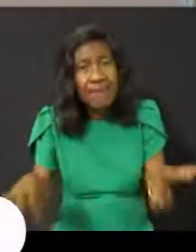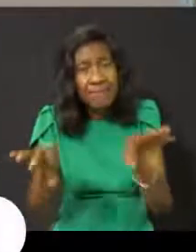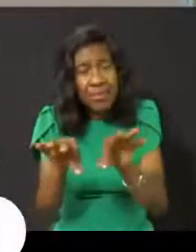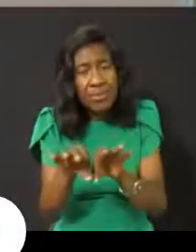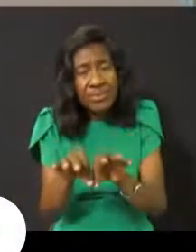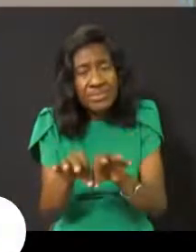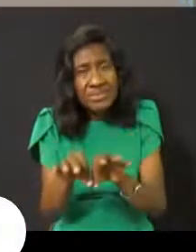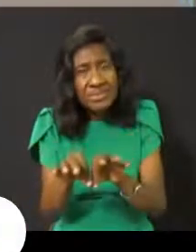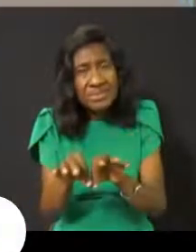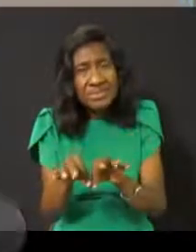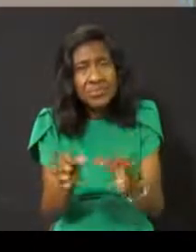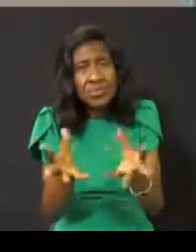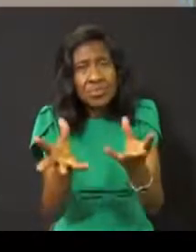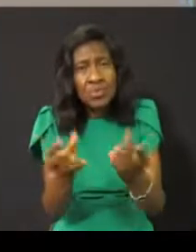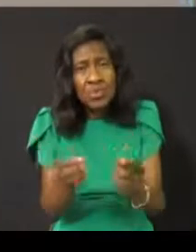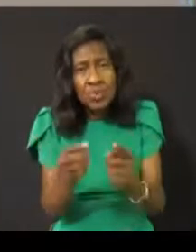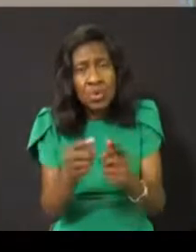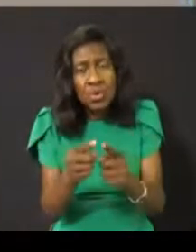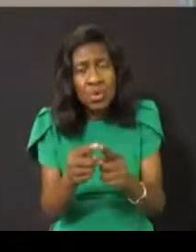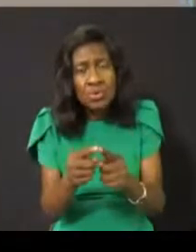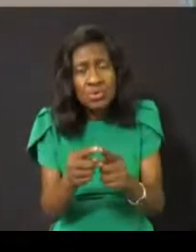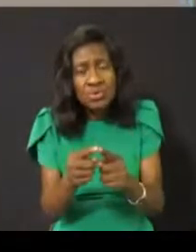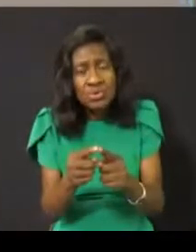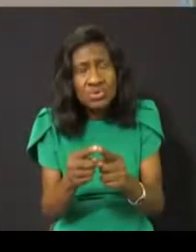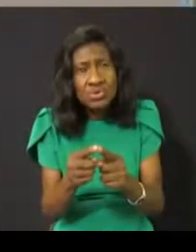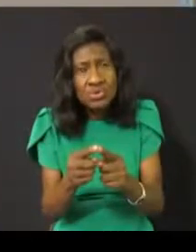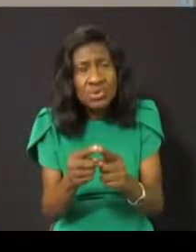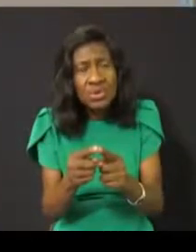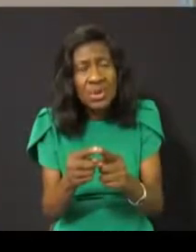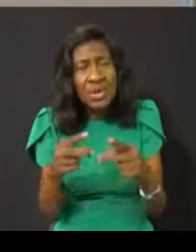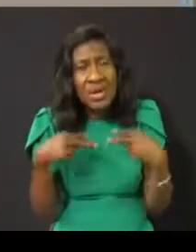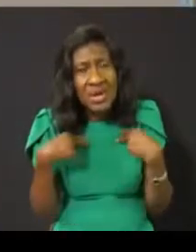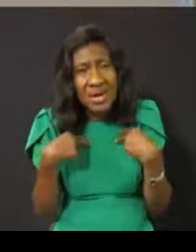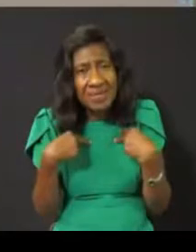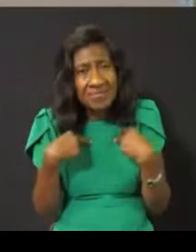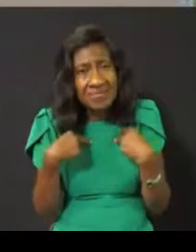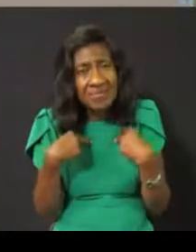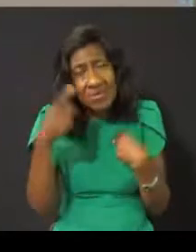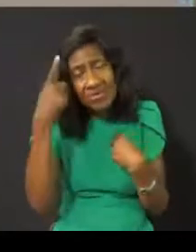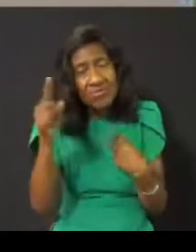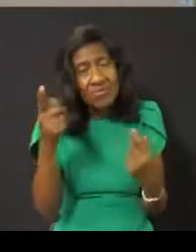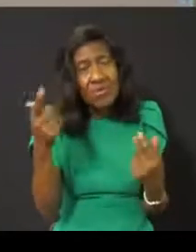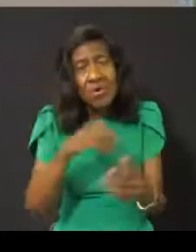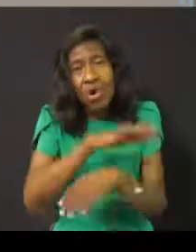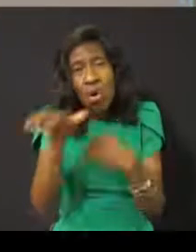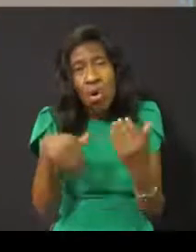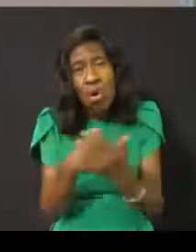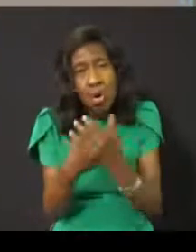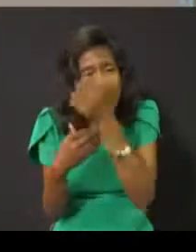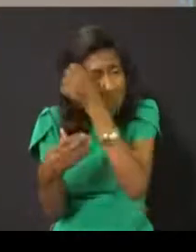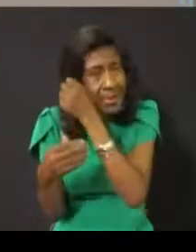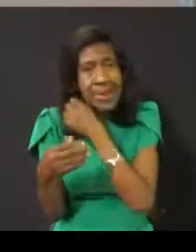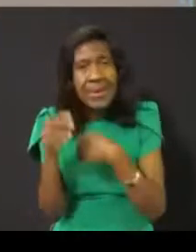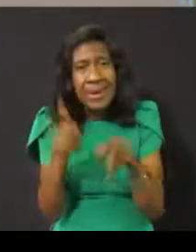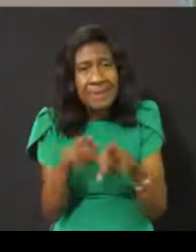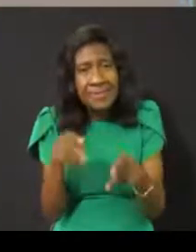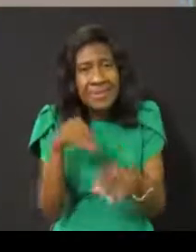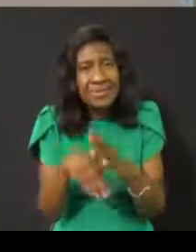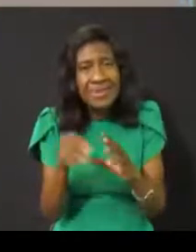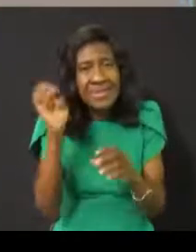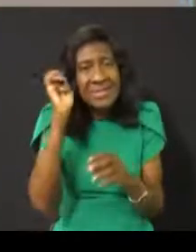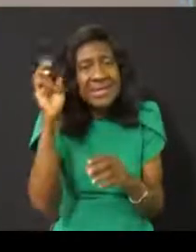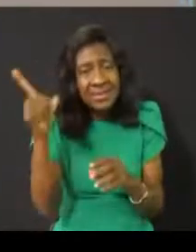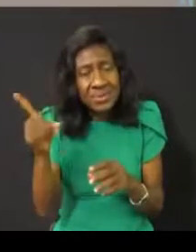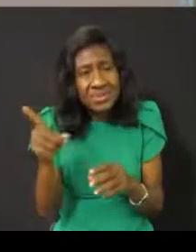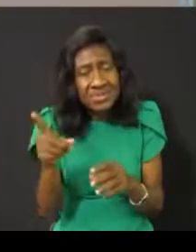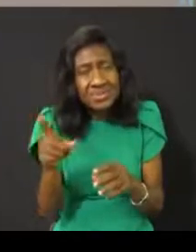of implementing a national lateral flow testing policy for education. And this is to ensure the safety and continuation